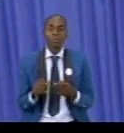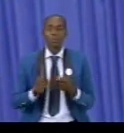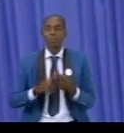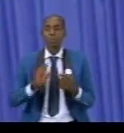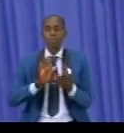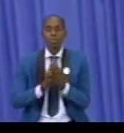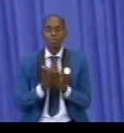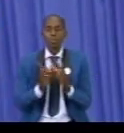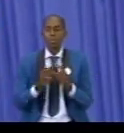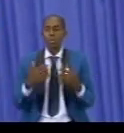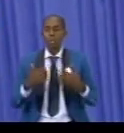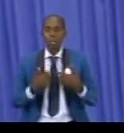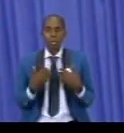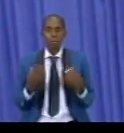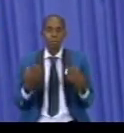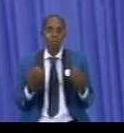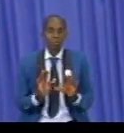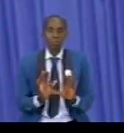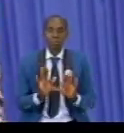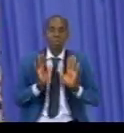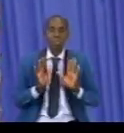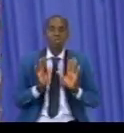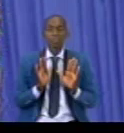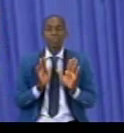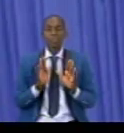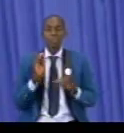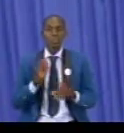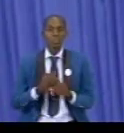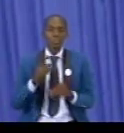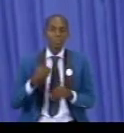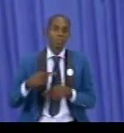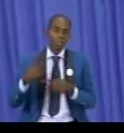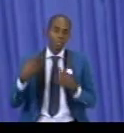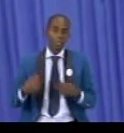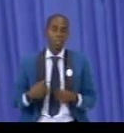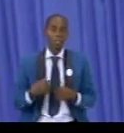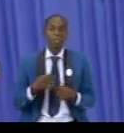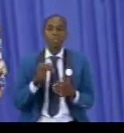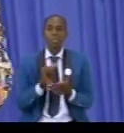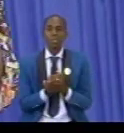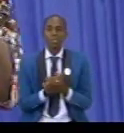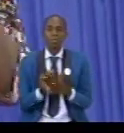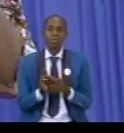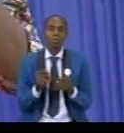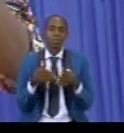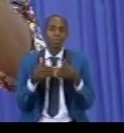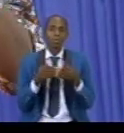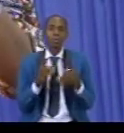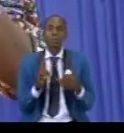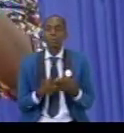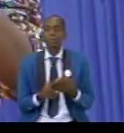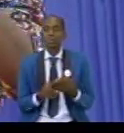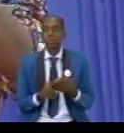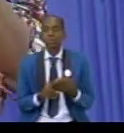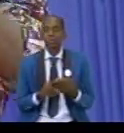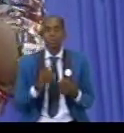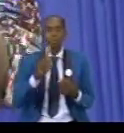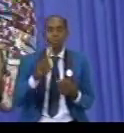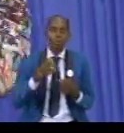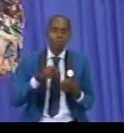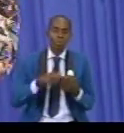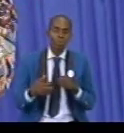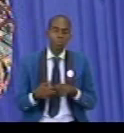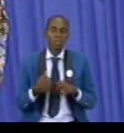if someone talk to me, I'll be fearing. So that one leads to one problem